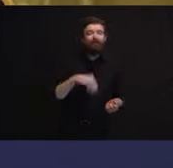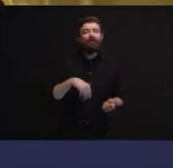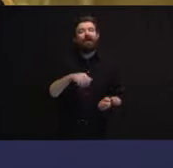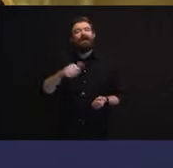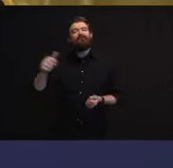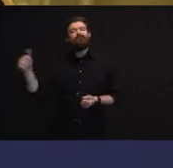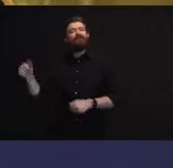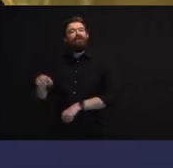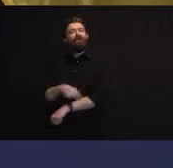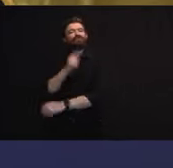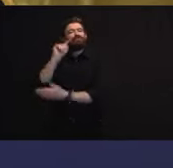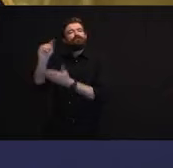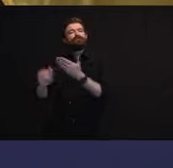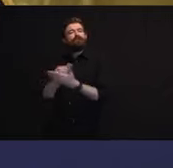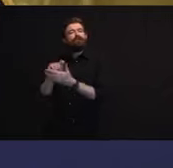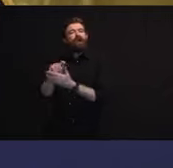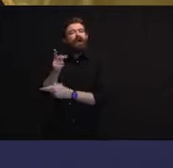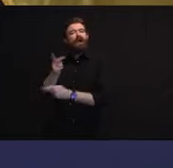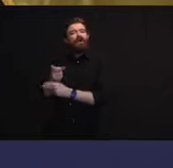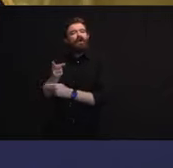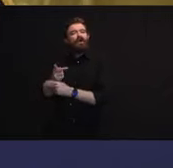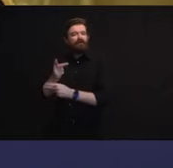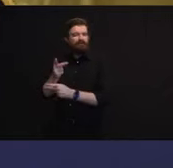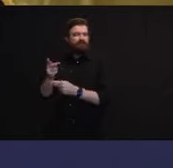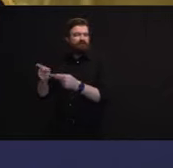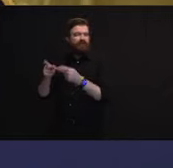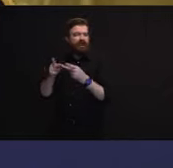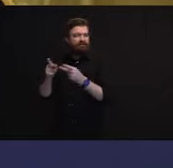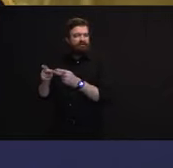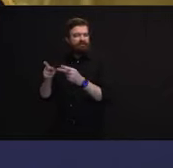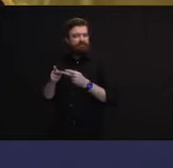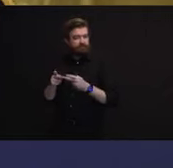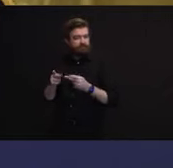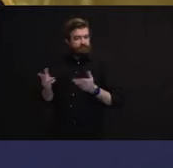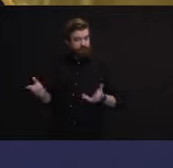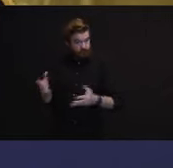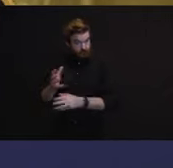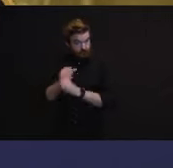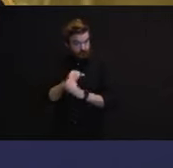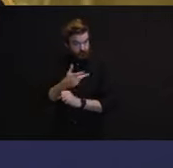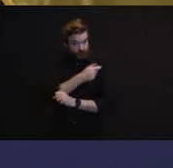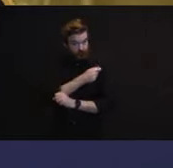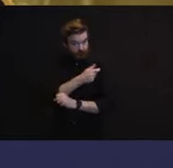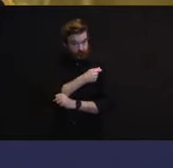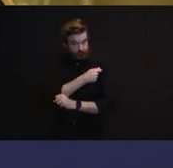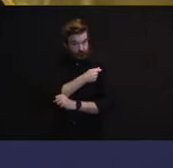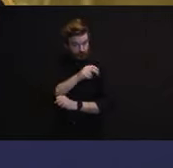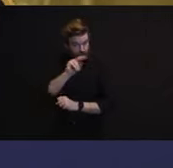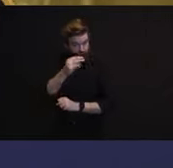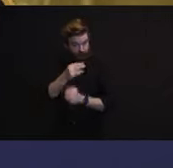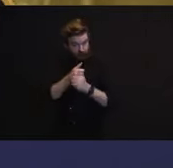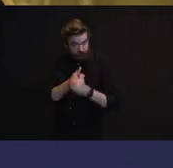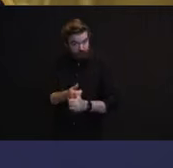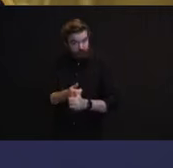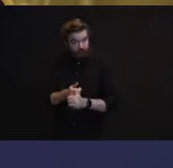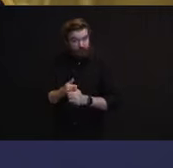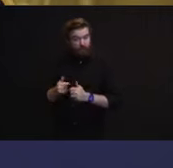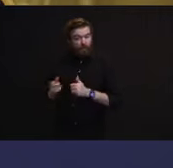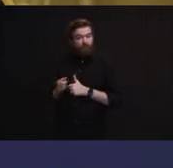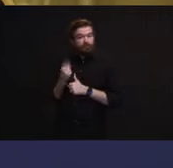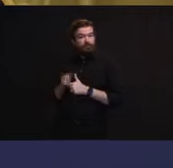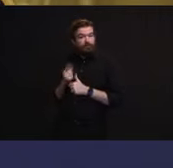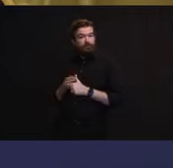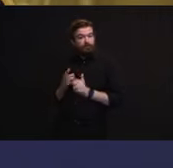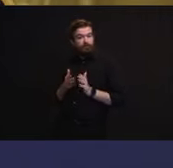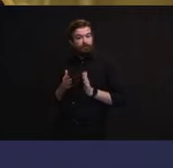the CDC recommended, or does the state intend to stick with the initial plan that calls for them to be part of the 1B group? And finally, how